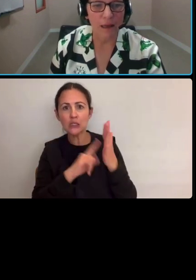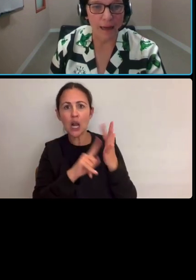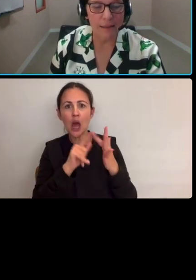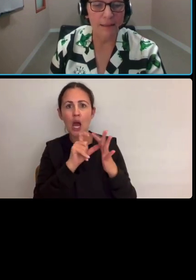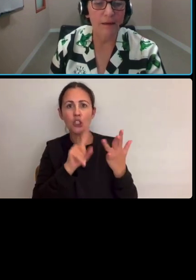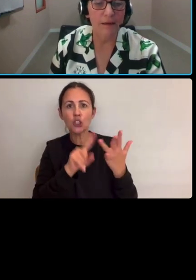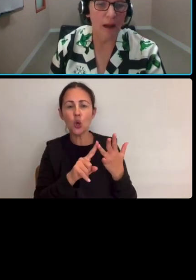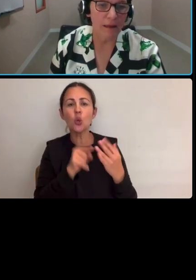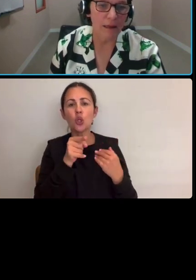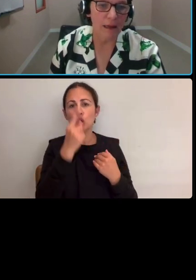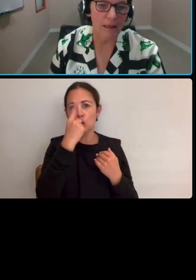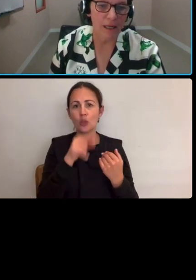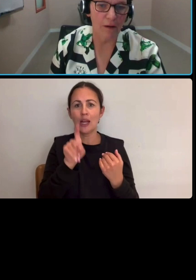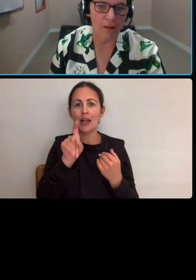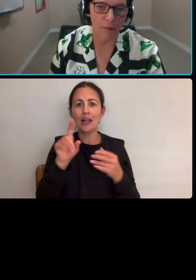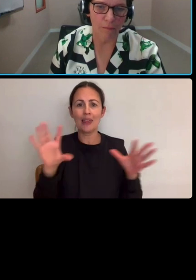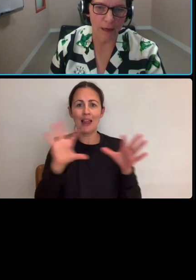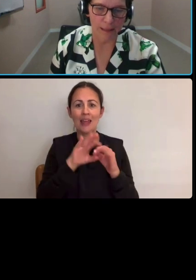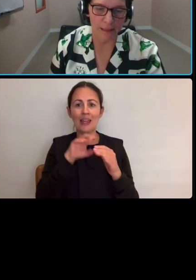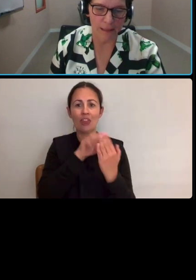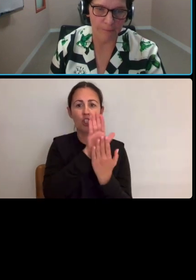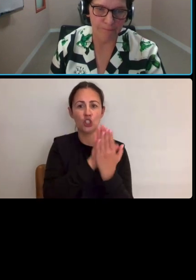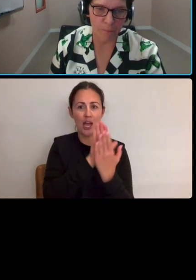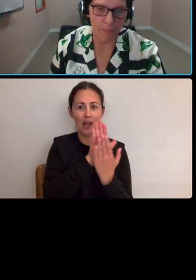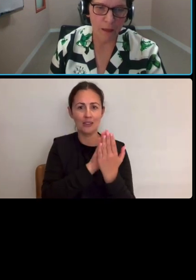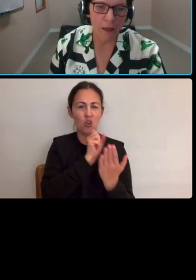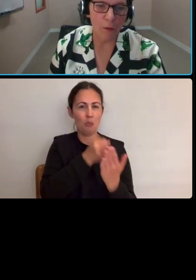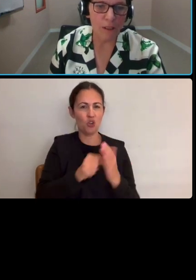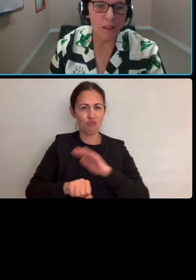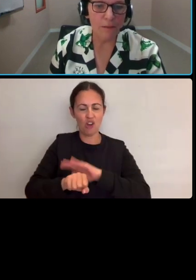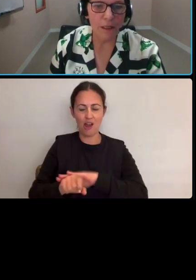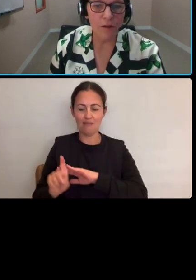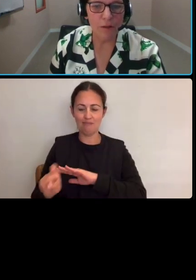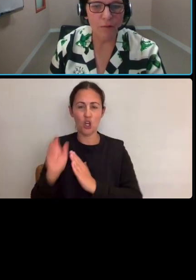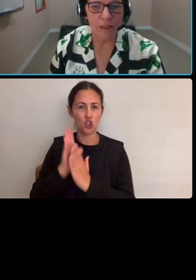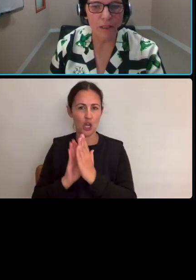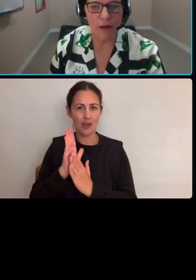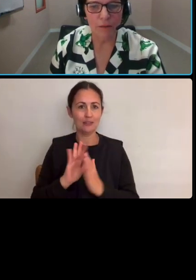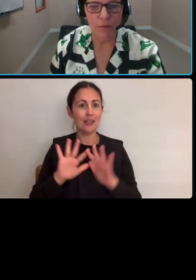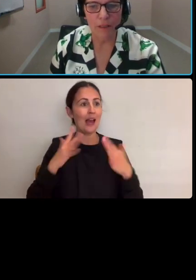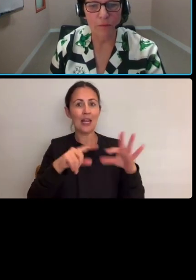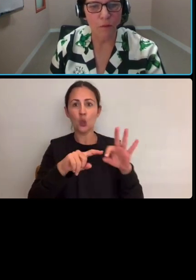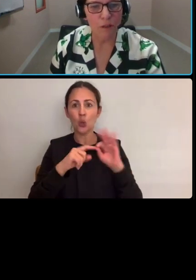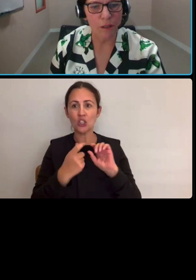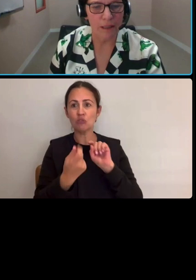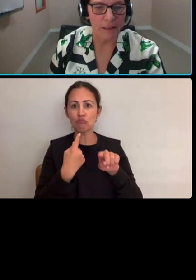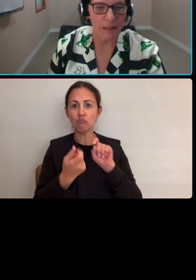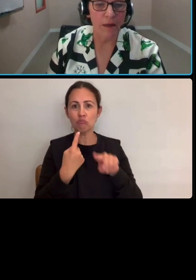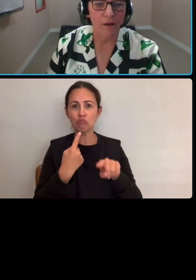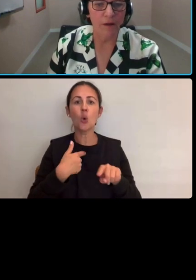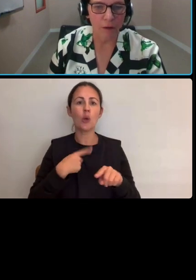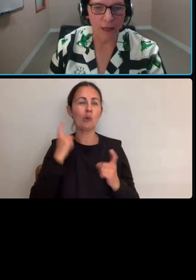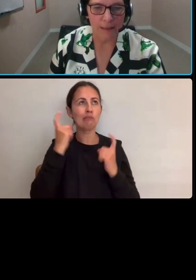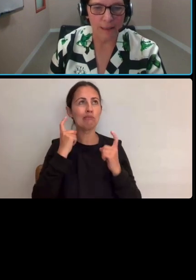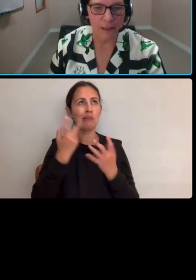via the link in the chat on the bottom right-hand side. Questions submitted during the registration process will also be